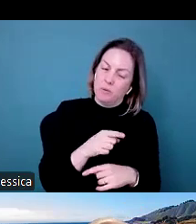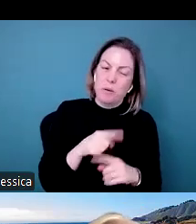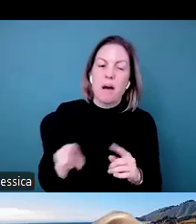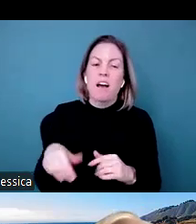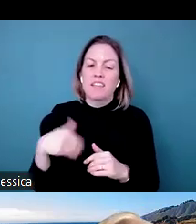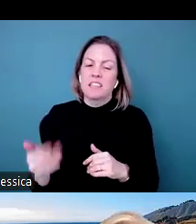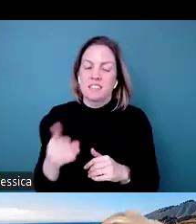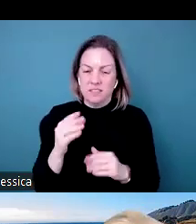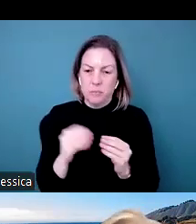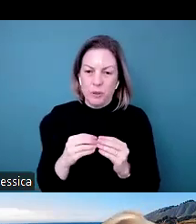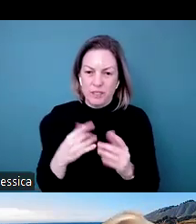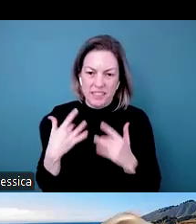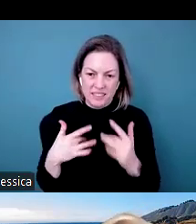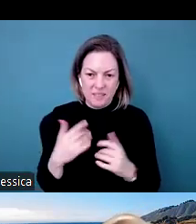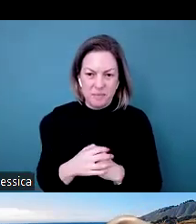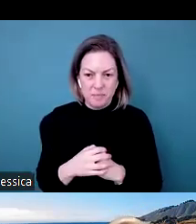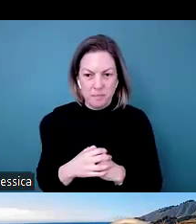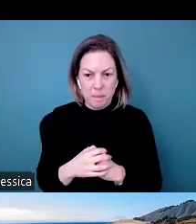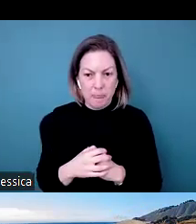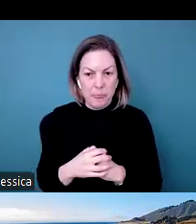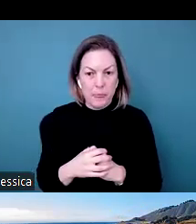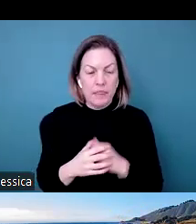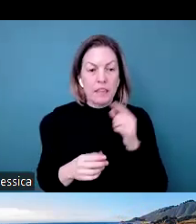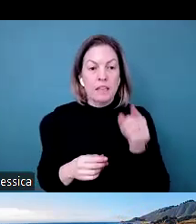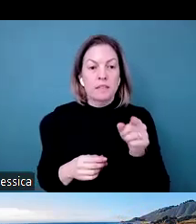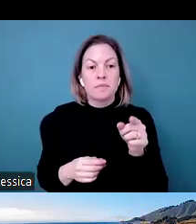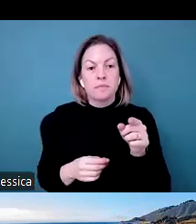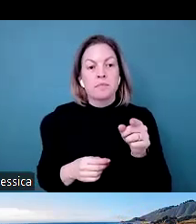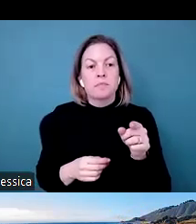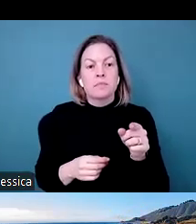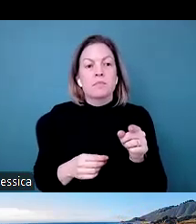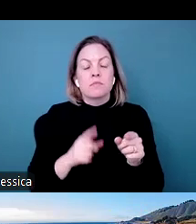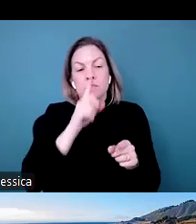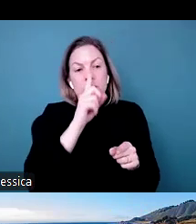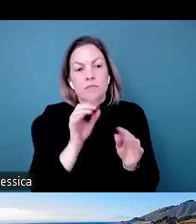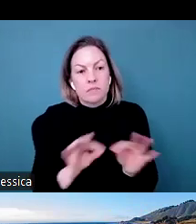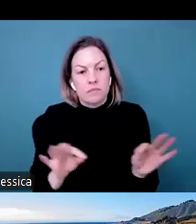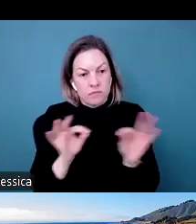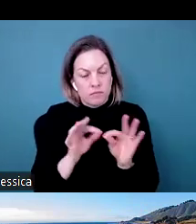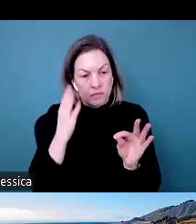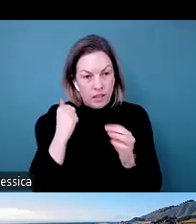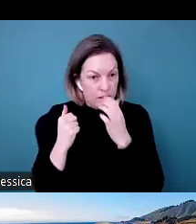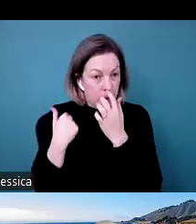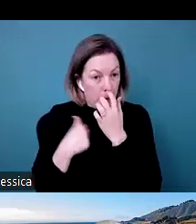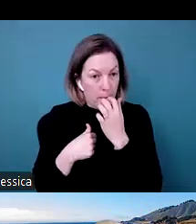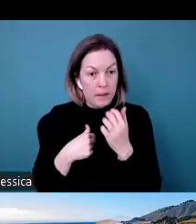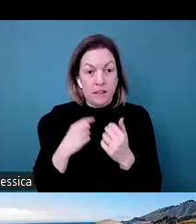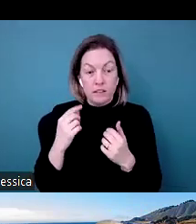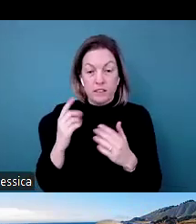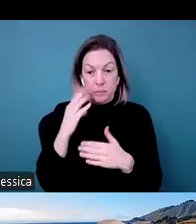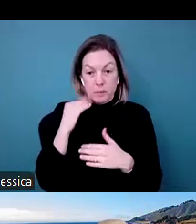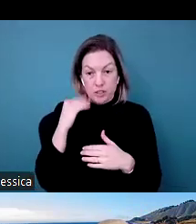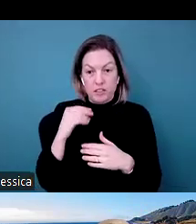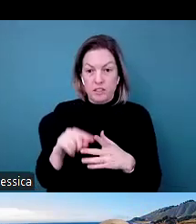other one I'm very excited about. So this one is really important because, you know, what we experienced in Los Angeles at the start